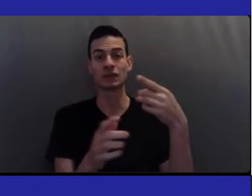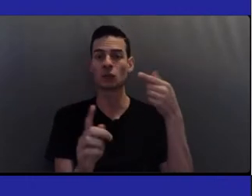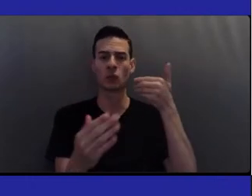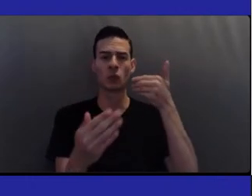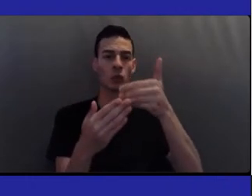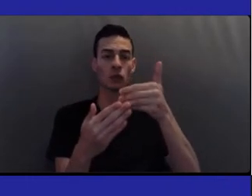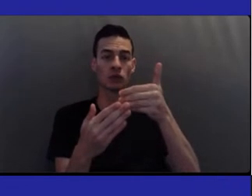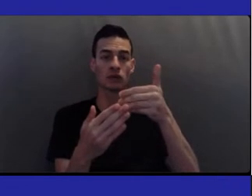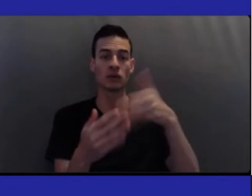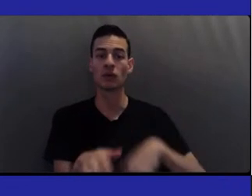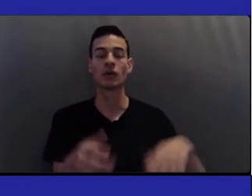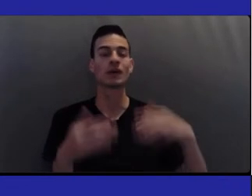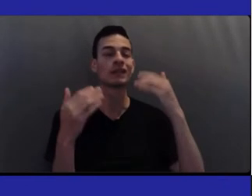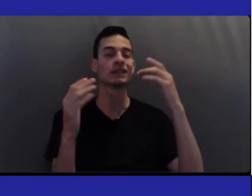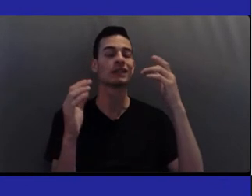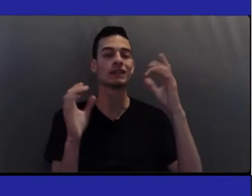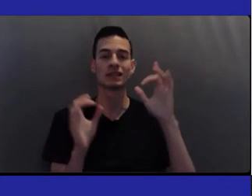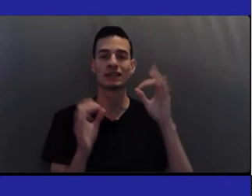vote.